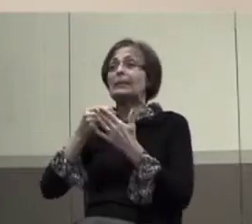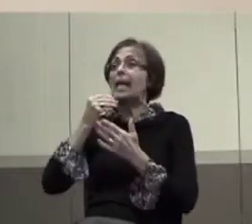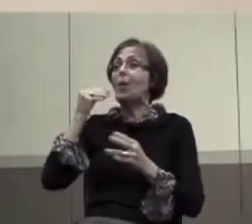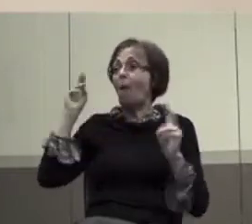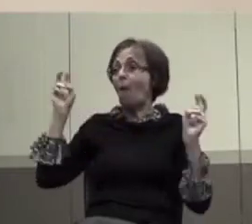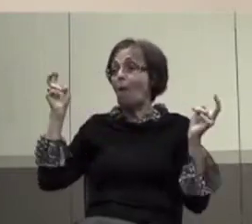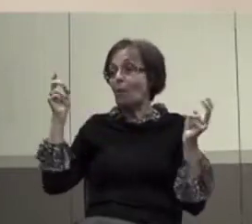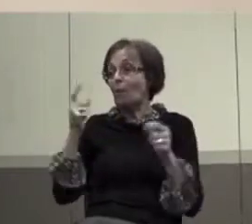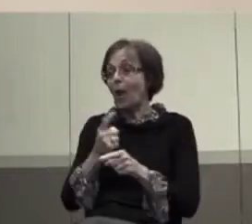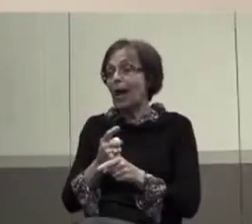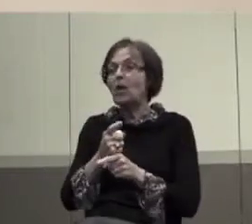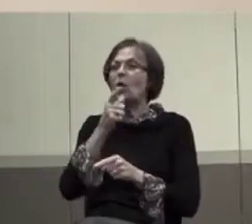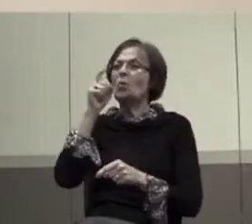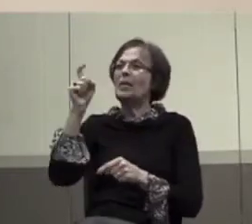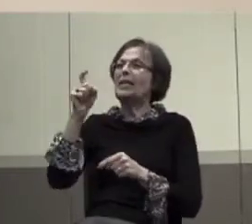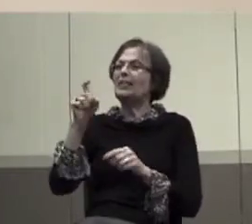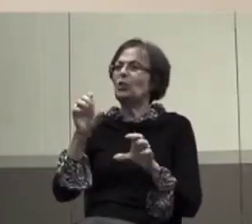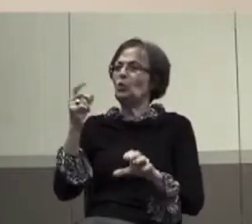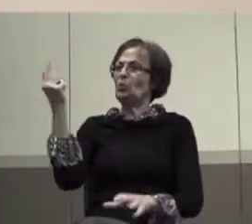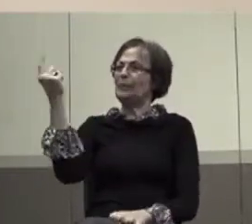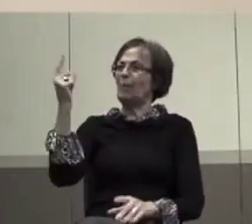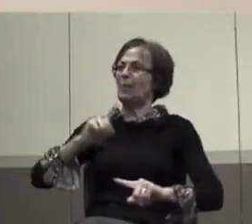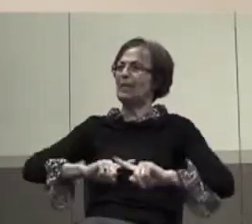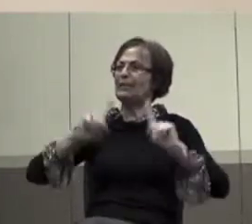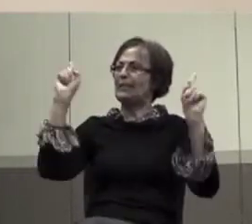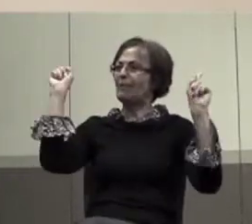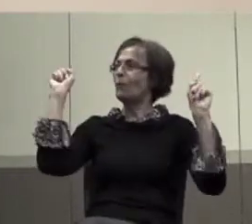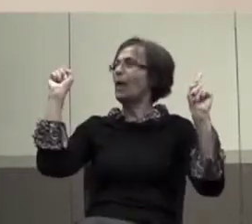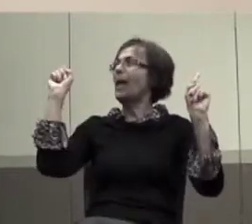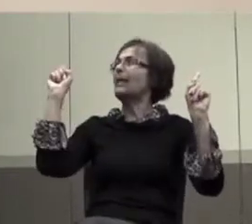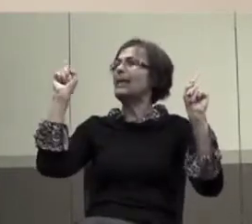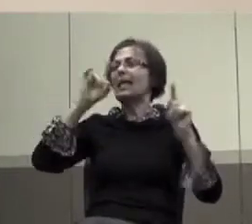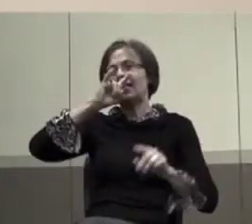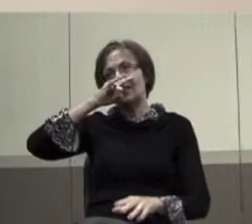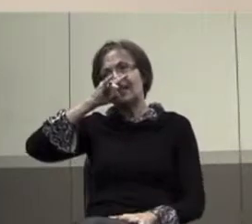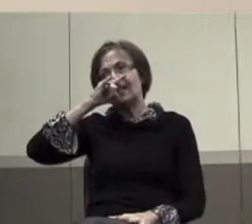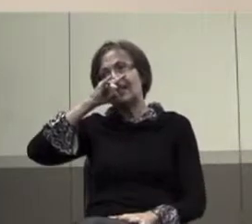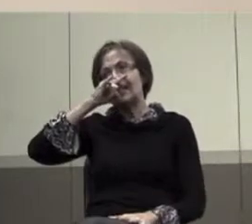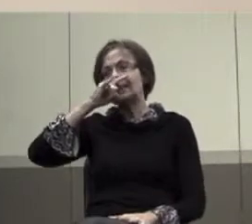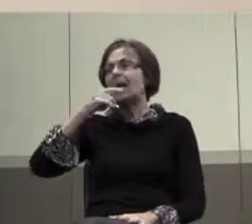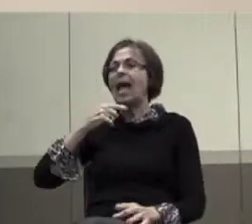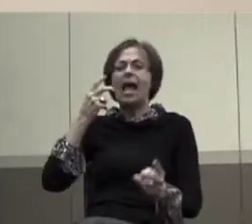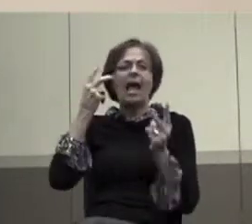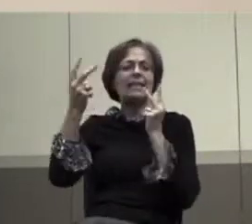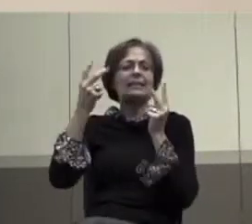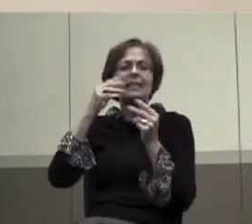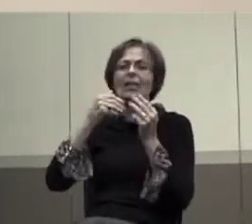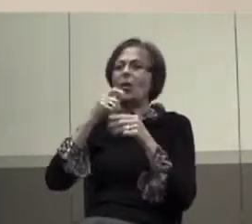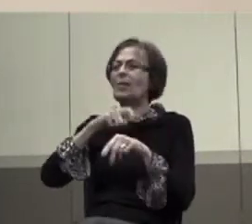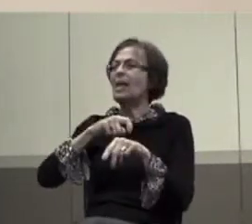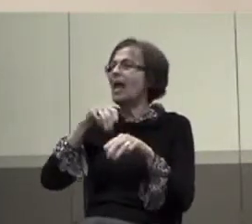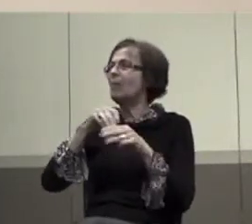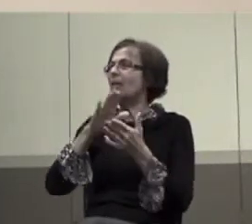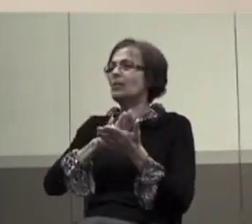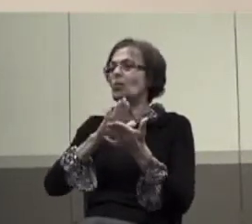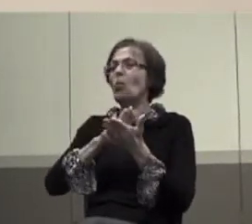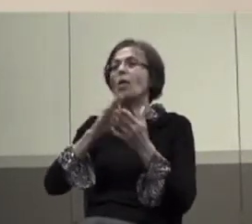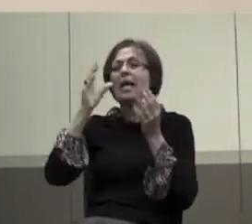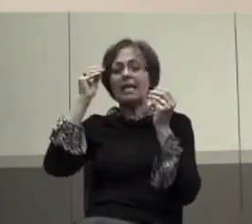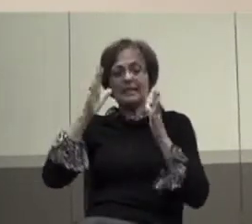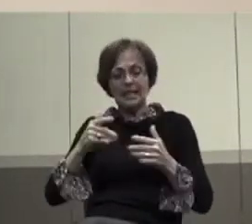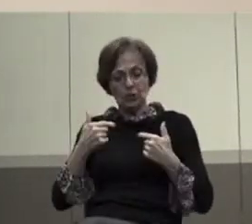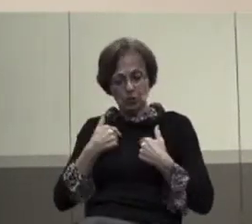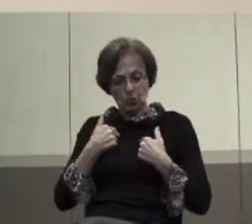right? Who needs to be doing something different? The kids. So I see this all the time in schools where as teachers